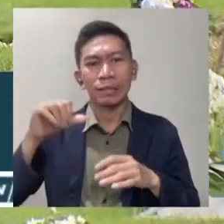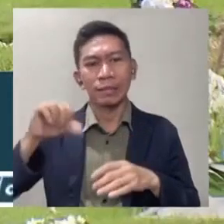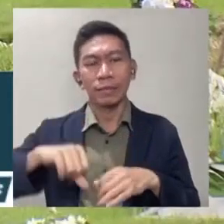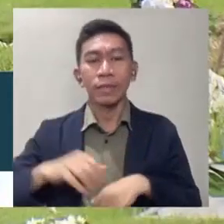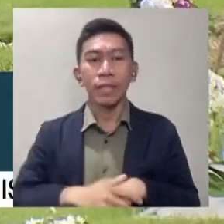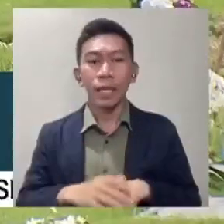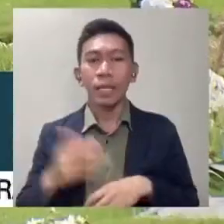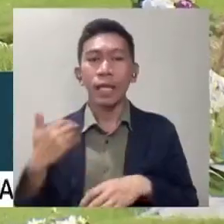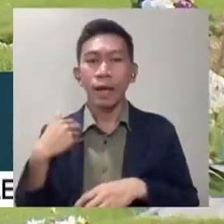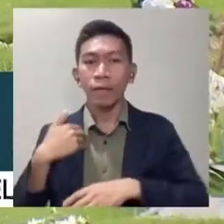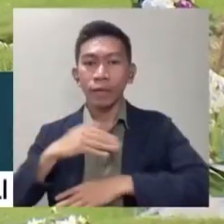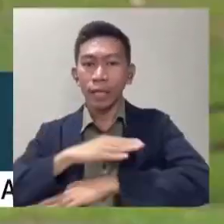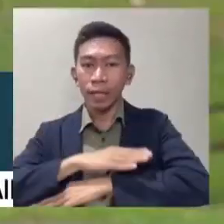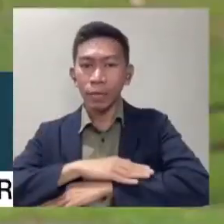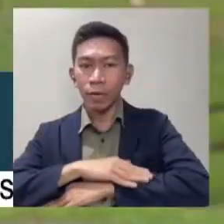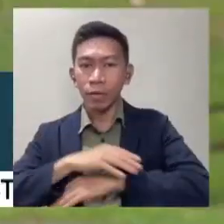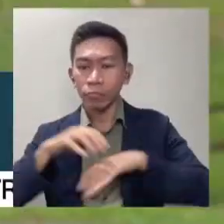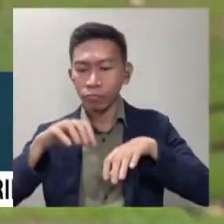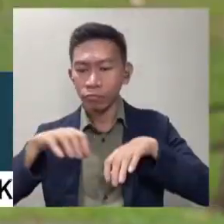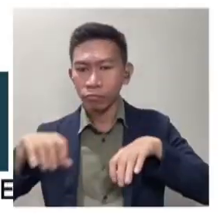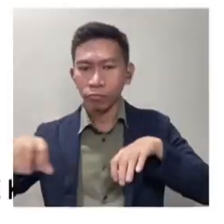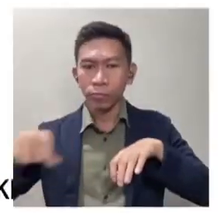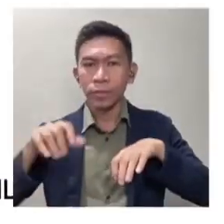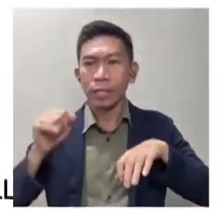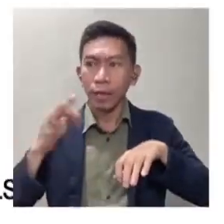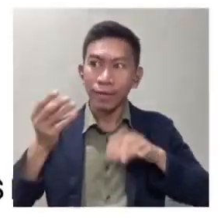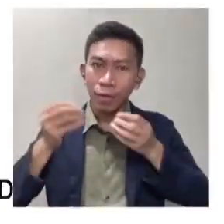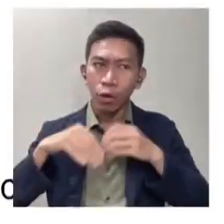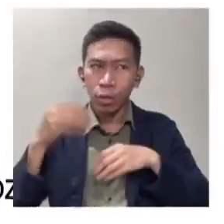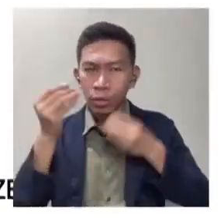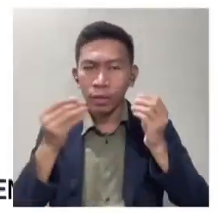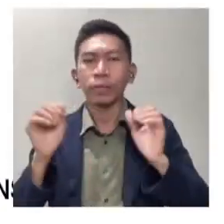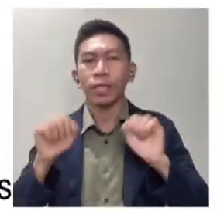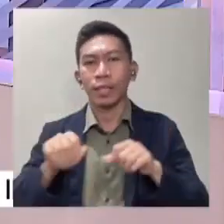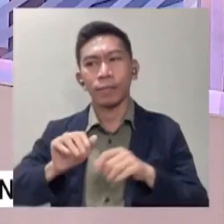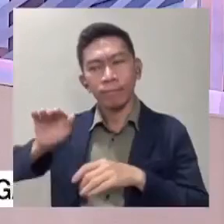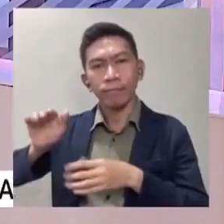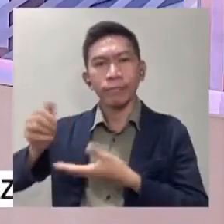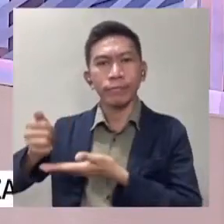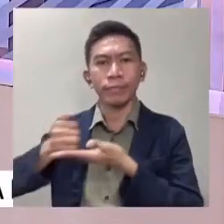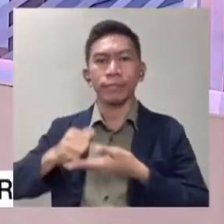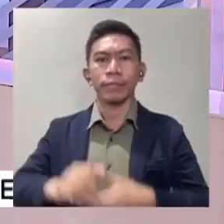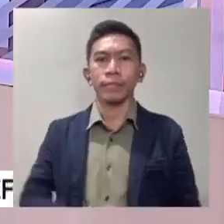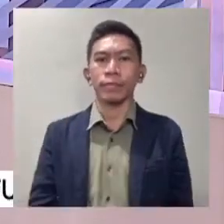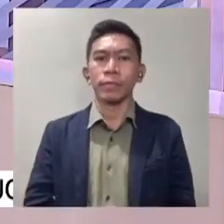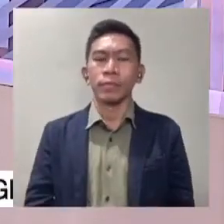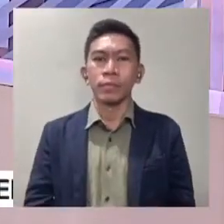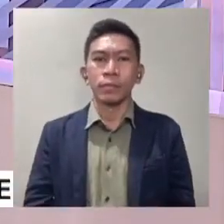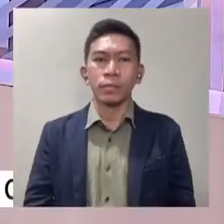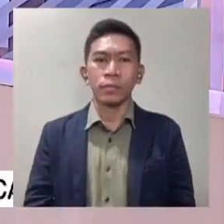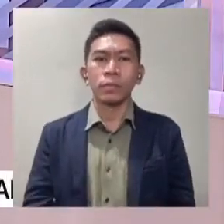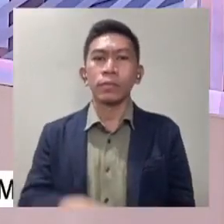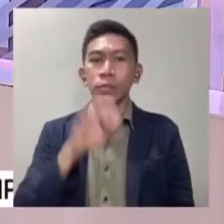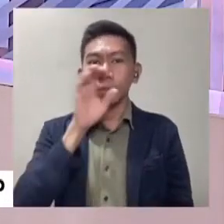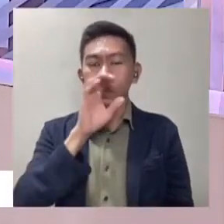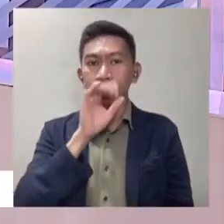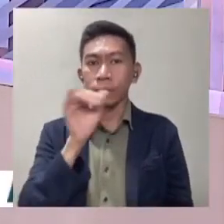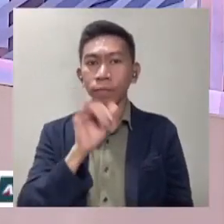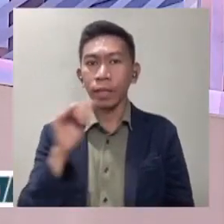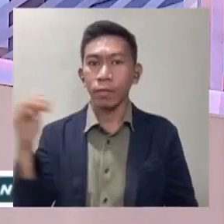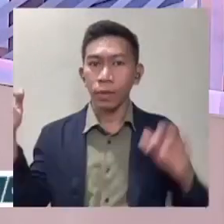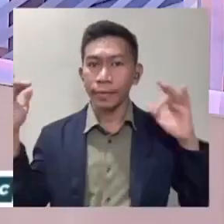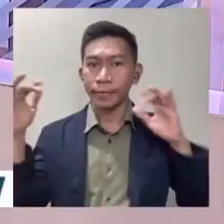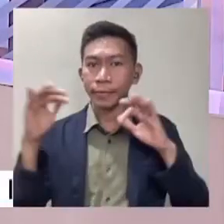who might get lost. Carmina. Thanks a lot, Jervis Manan, there joining us live. Well, Cebuanos also flocking to cemeteries